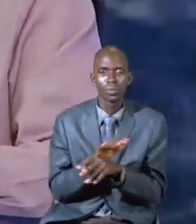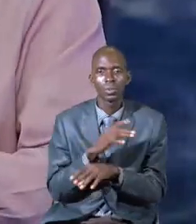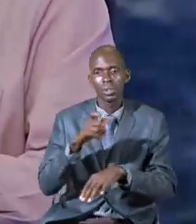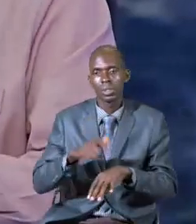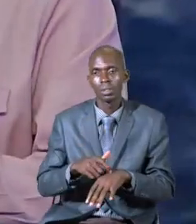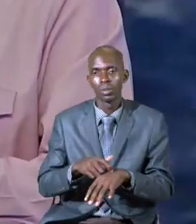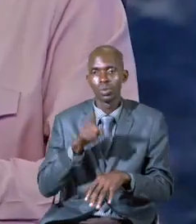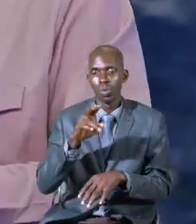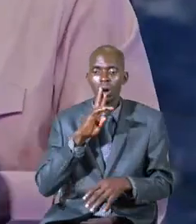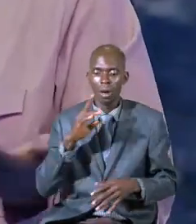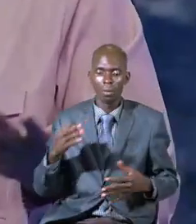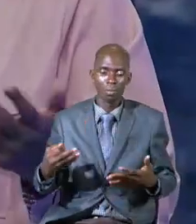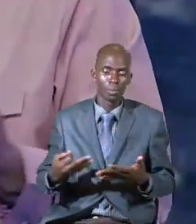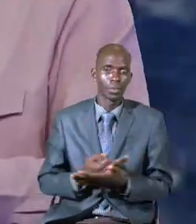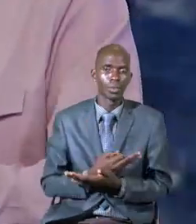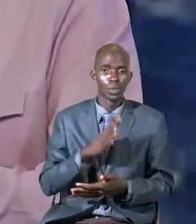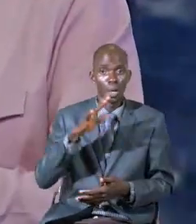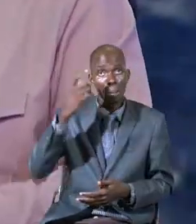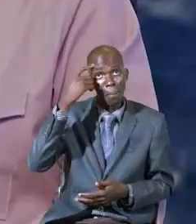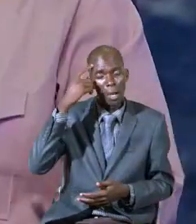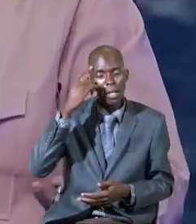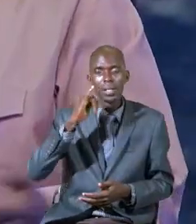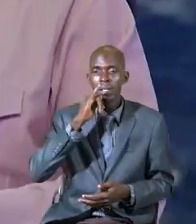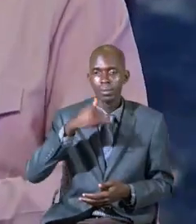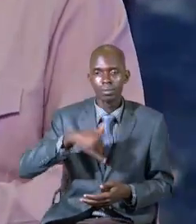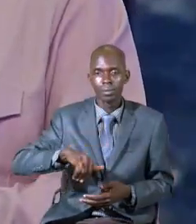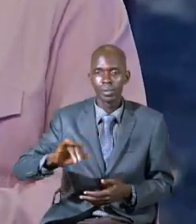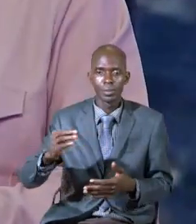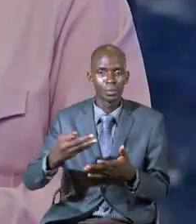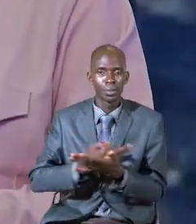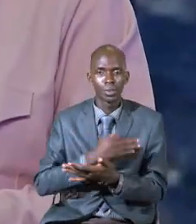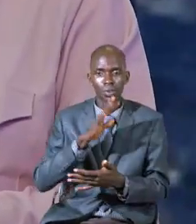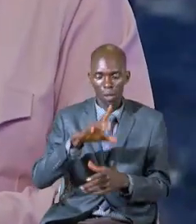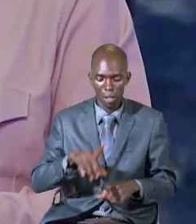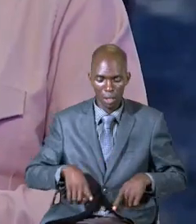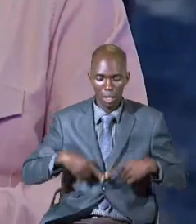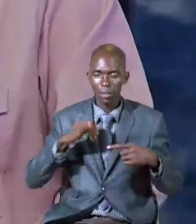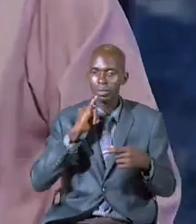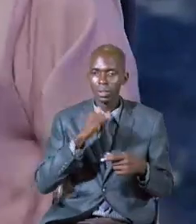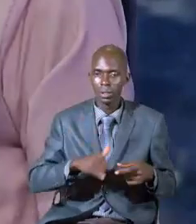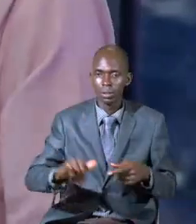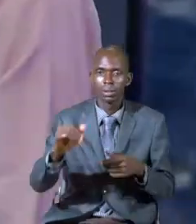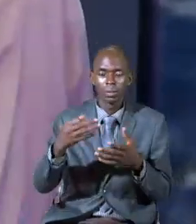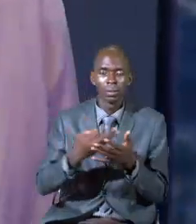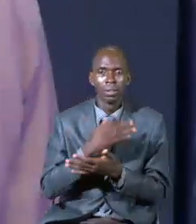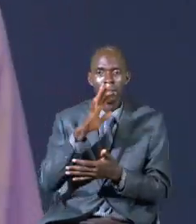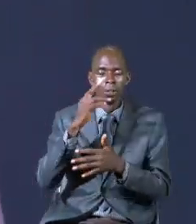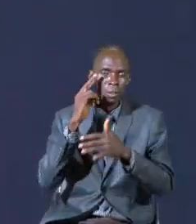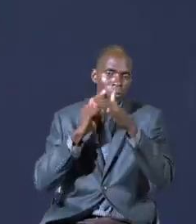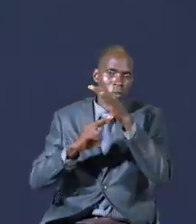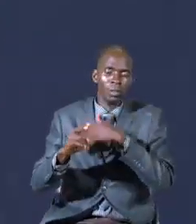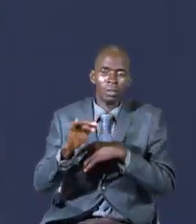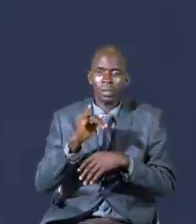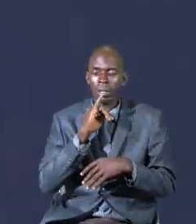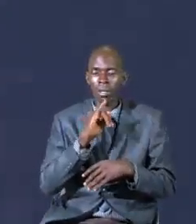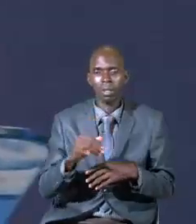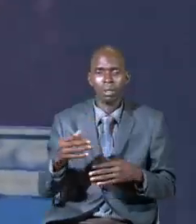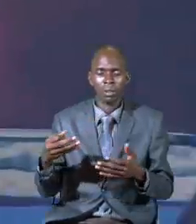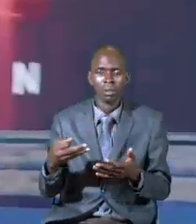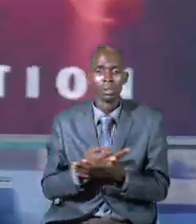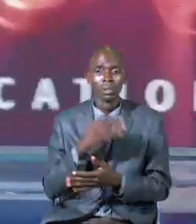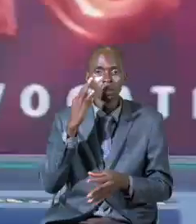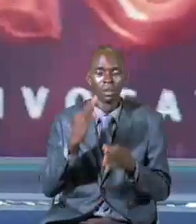is fresh, your life is fresh, your vision is fresh. If you while away